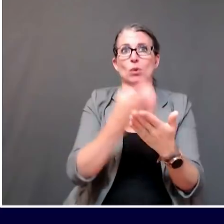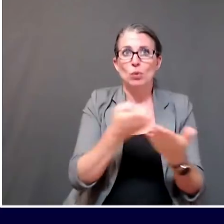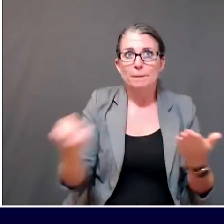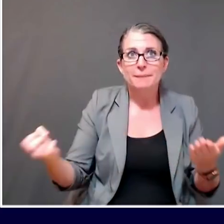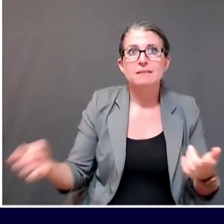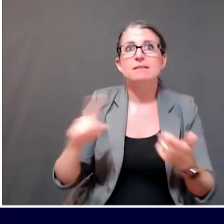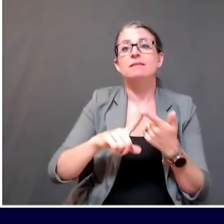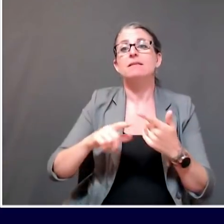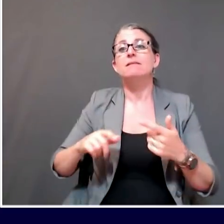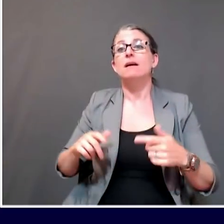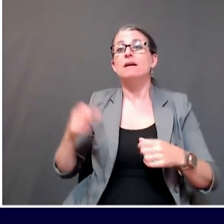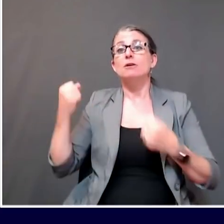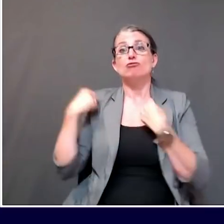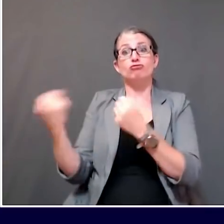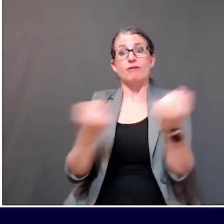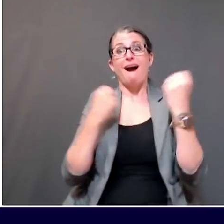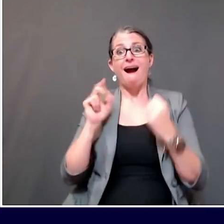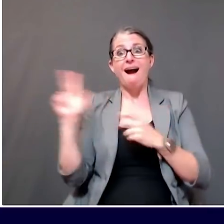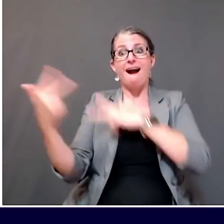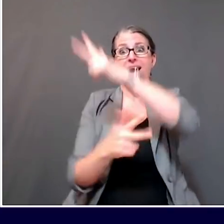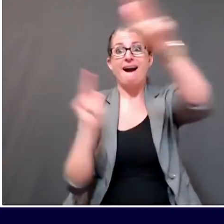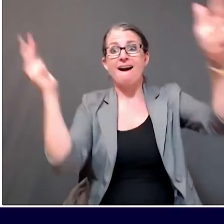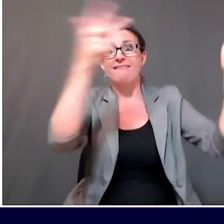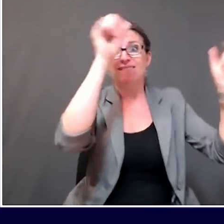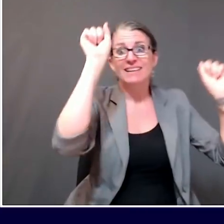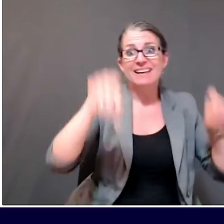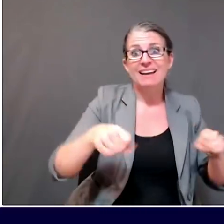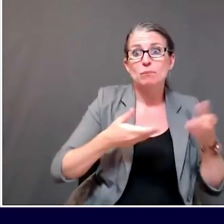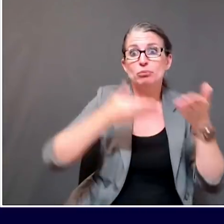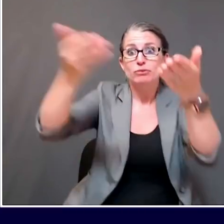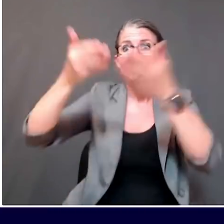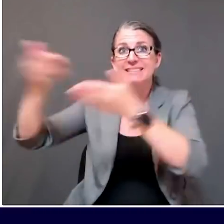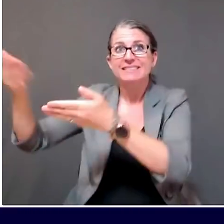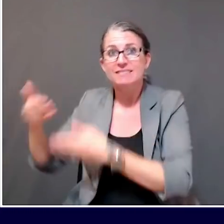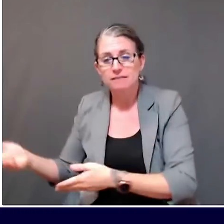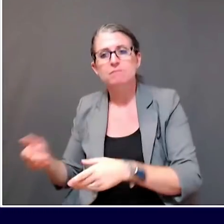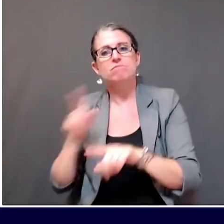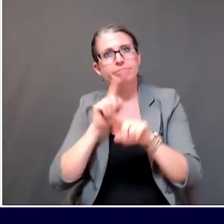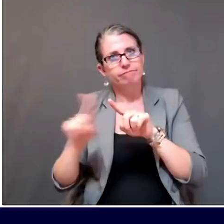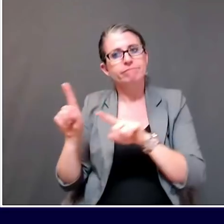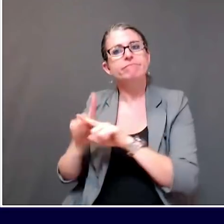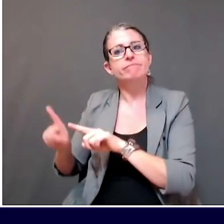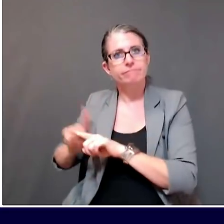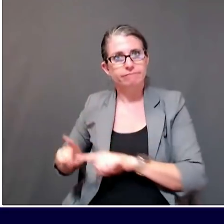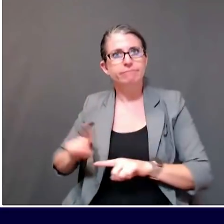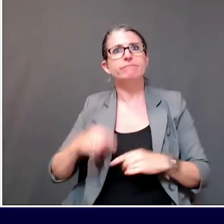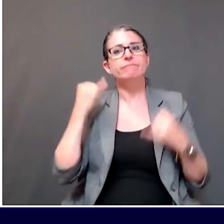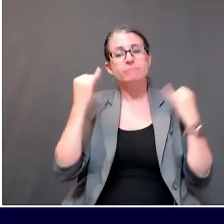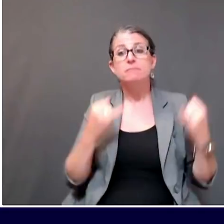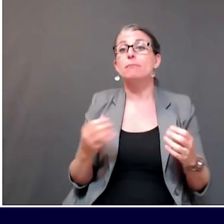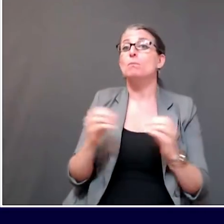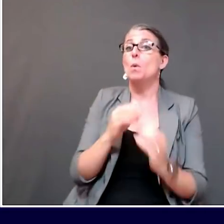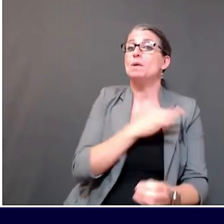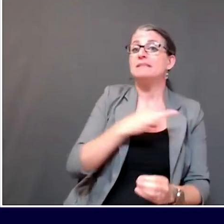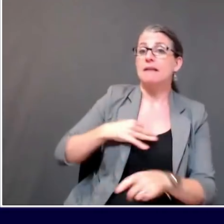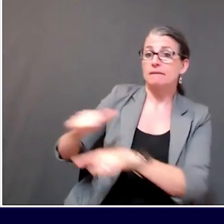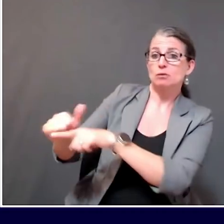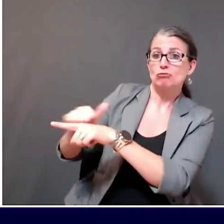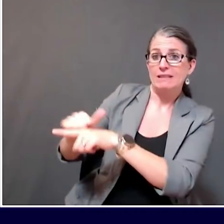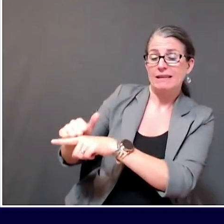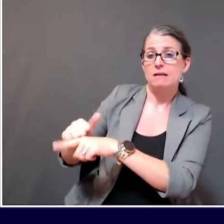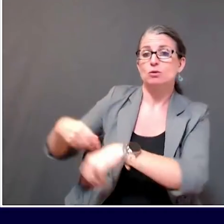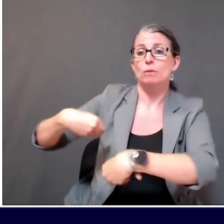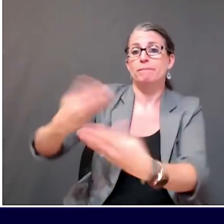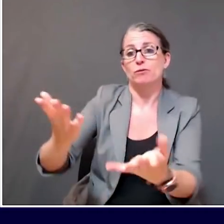staff, because we need to expand our staff as we increase by multiple folds our testing capacity. We need the people to do that.